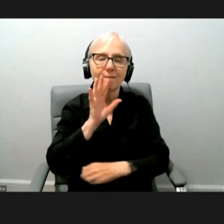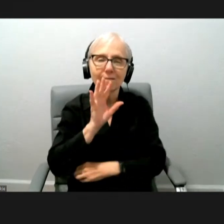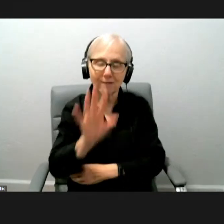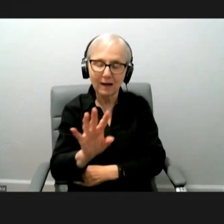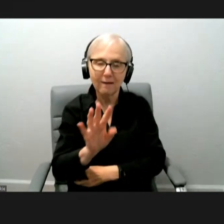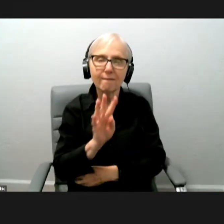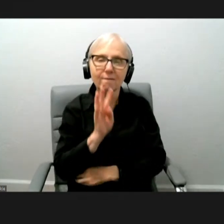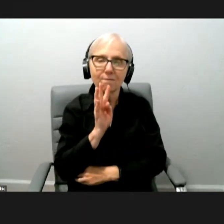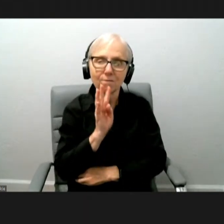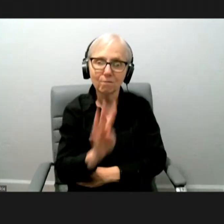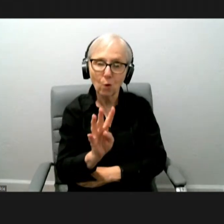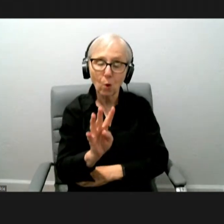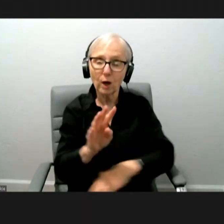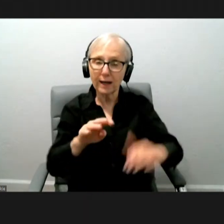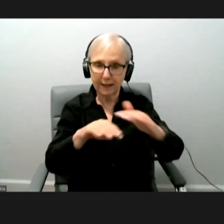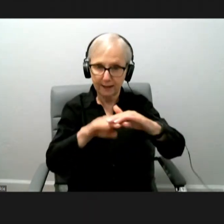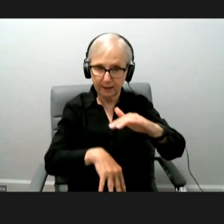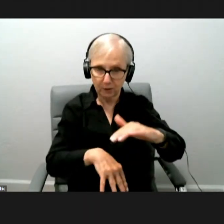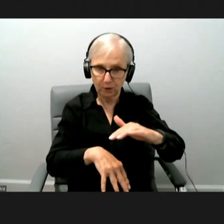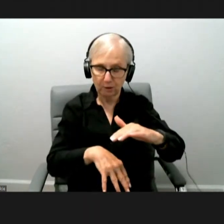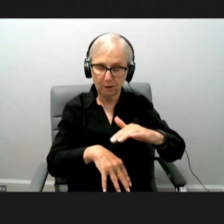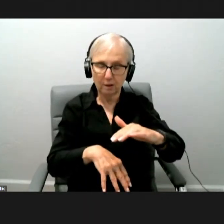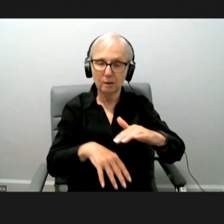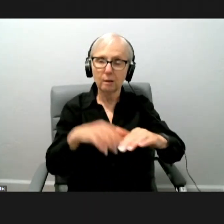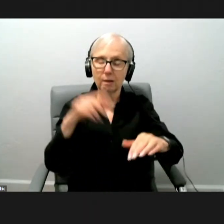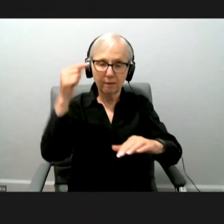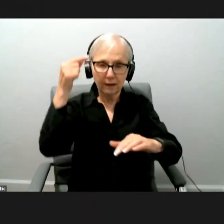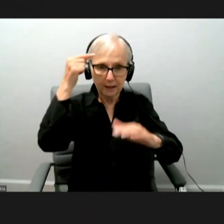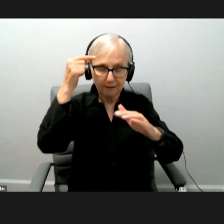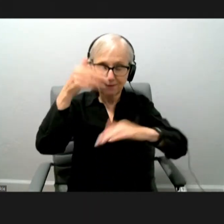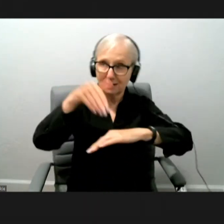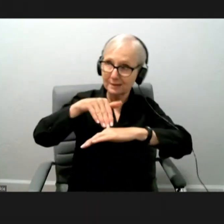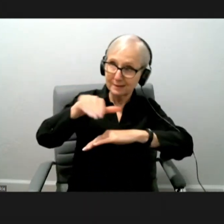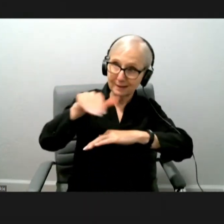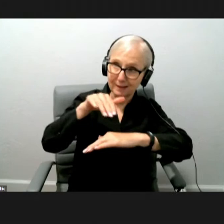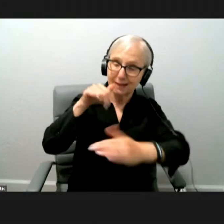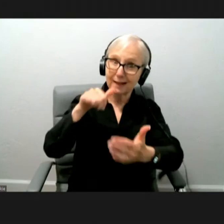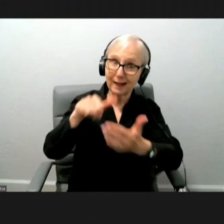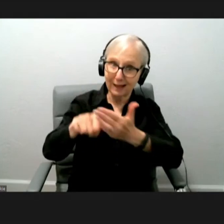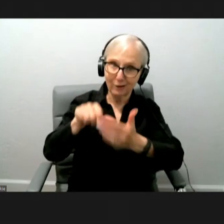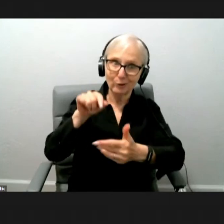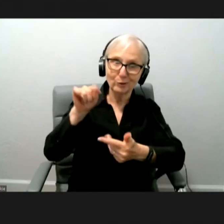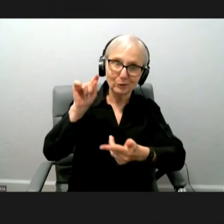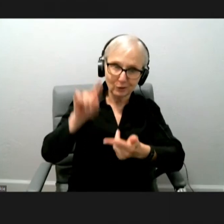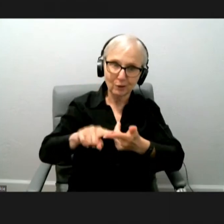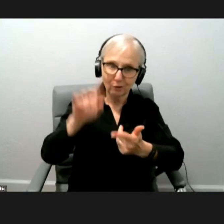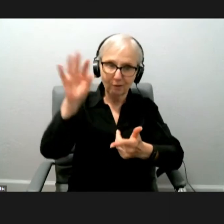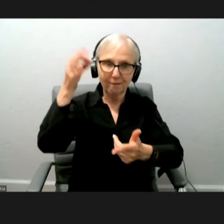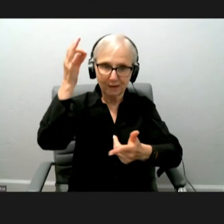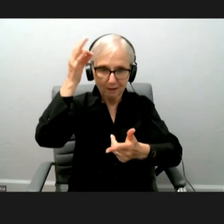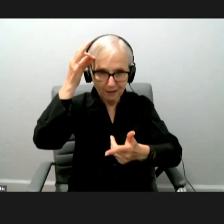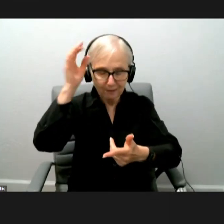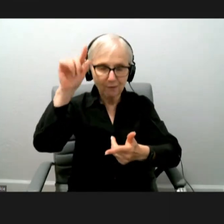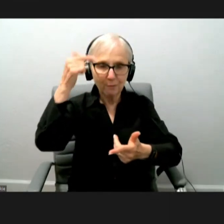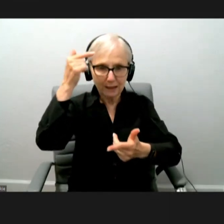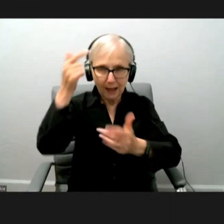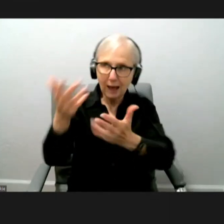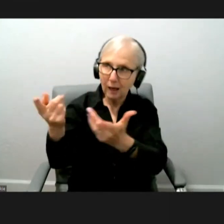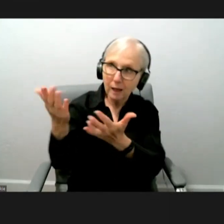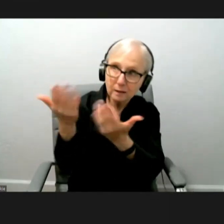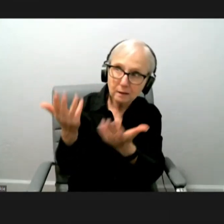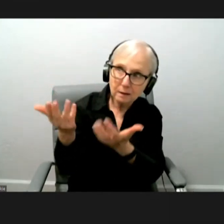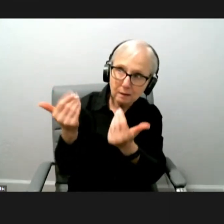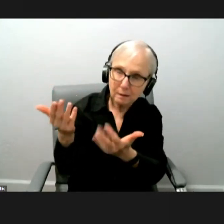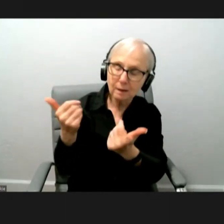4 and under. Governor Polis has sent a couple of letters to the federal government,